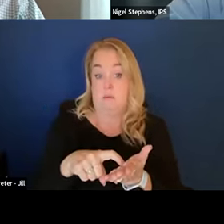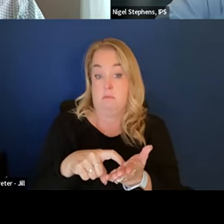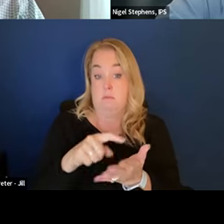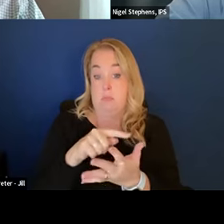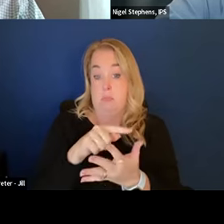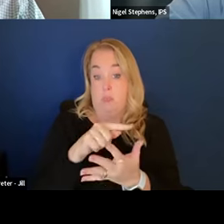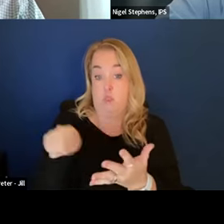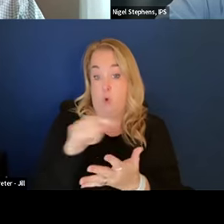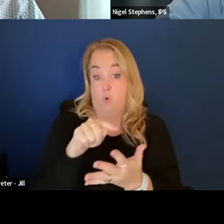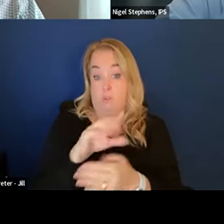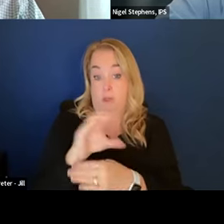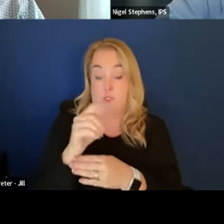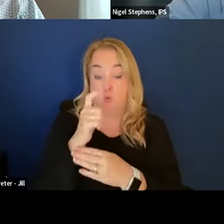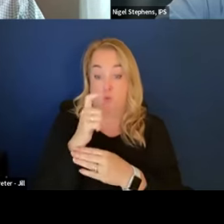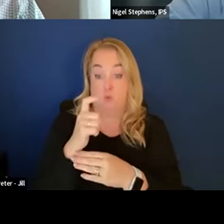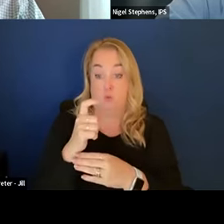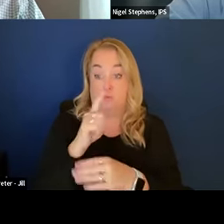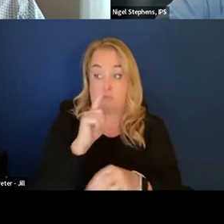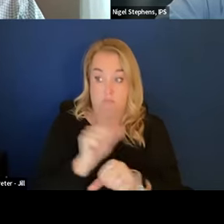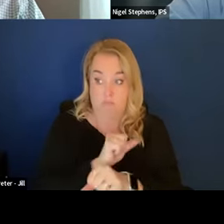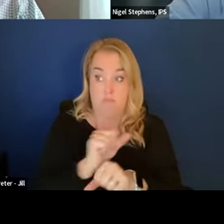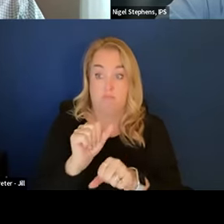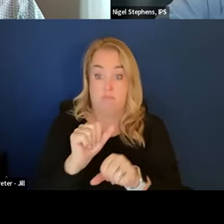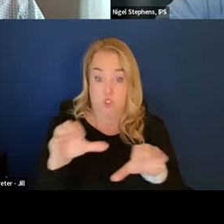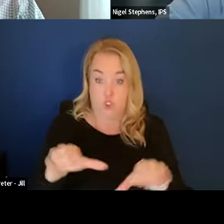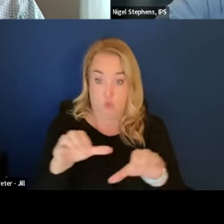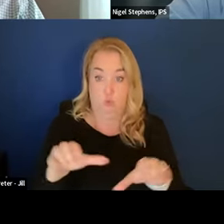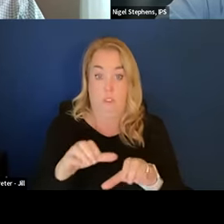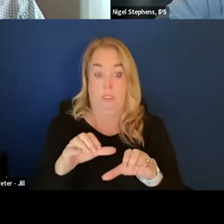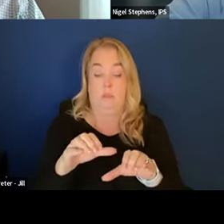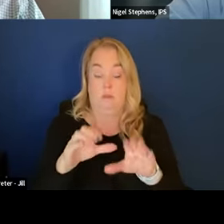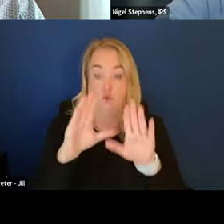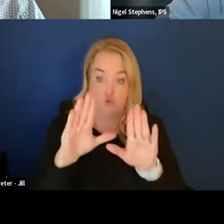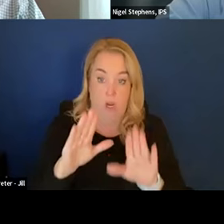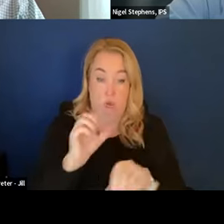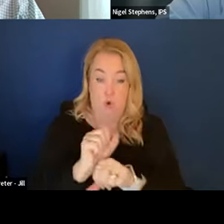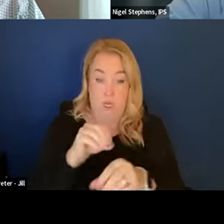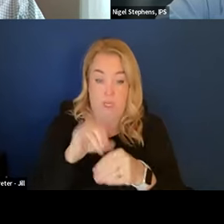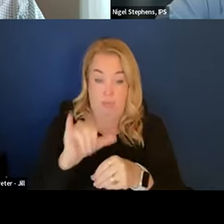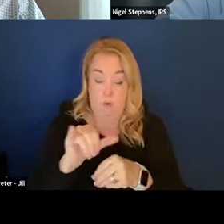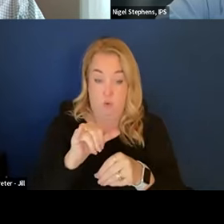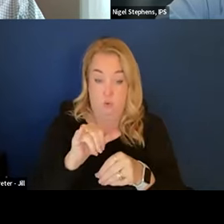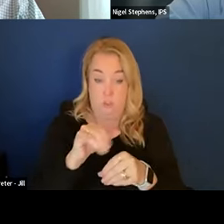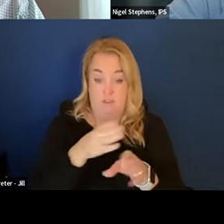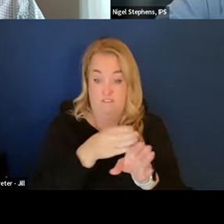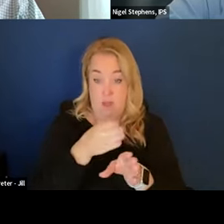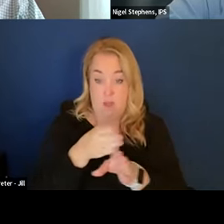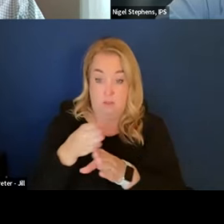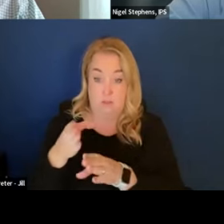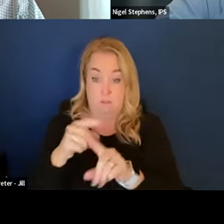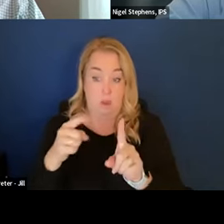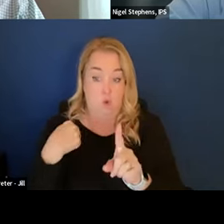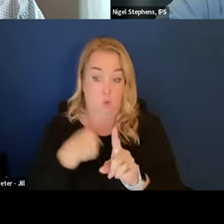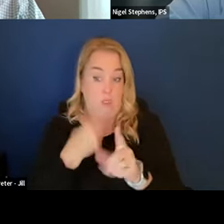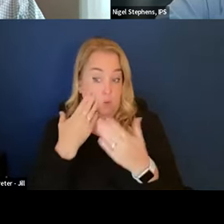those companies that are really doing groundbreaking work in these fields that we may not, they're just not on our radar screen.